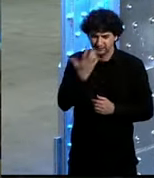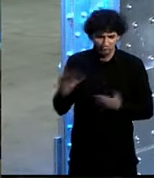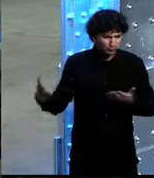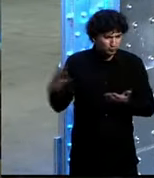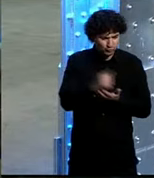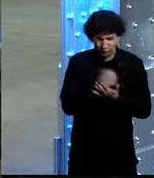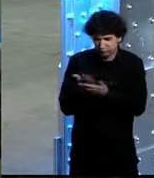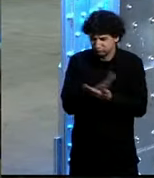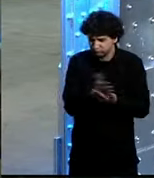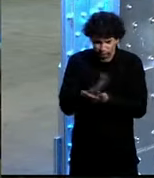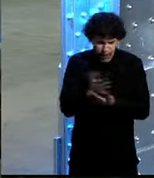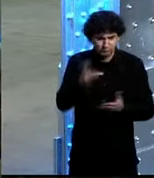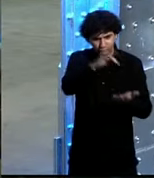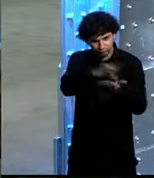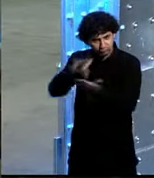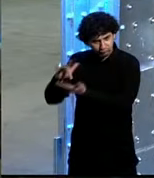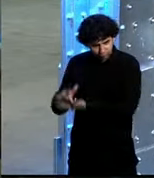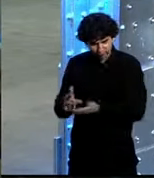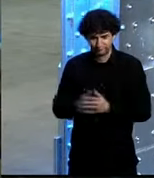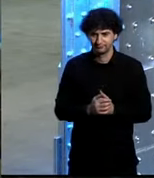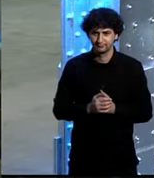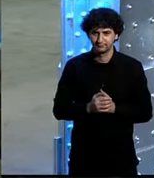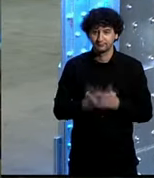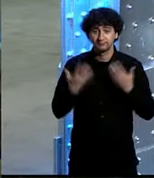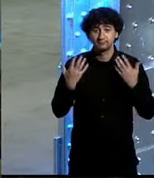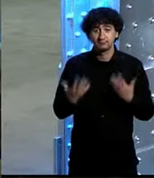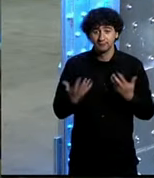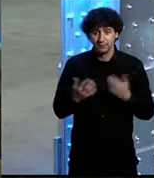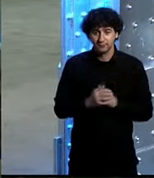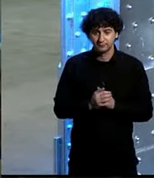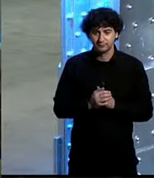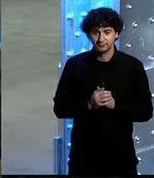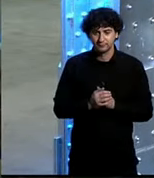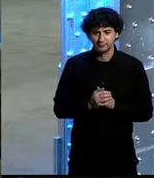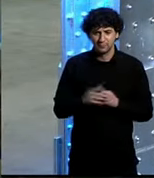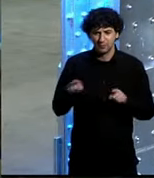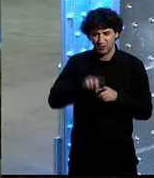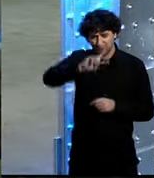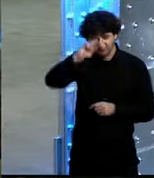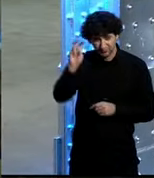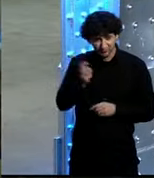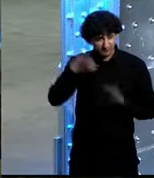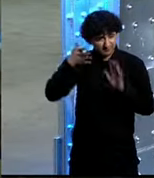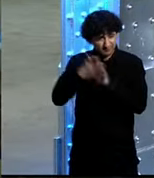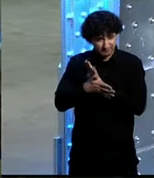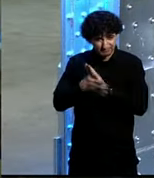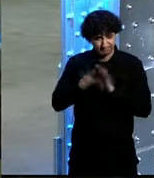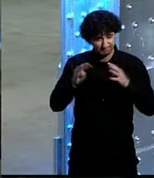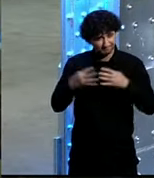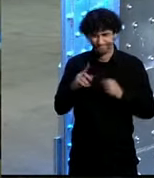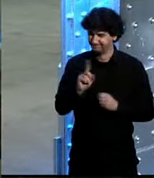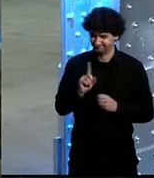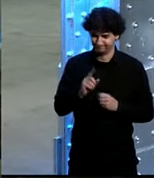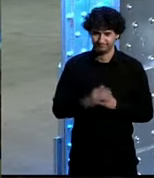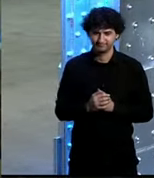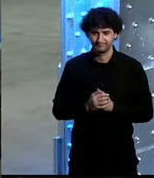show, because we explored all of the platforms available for us back then. And